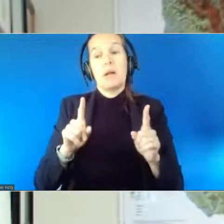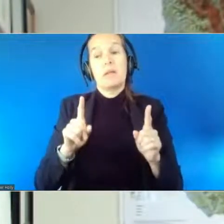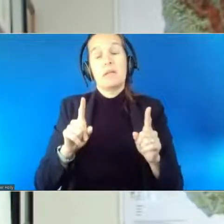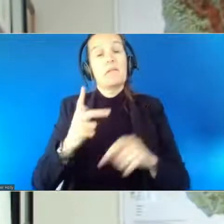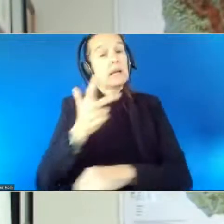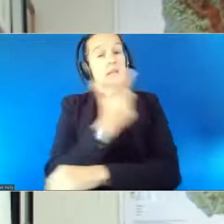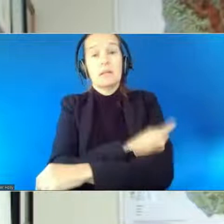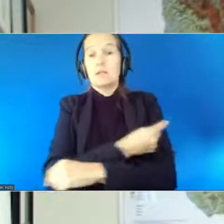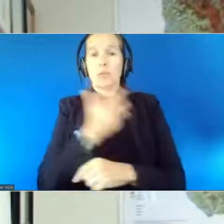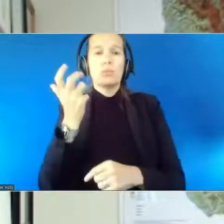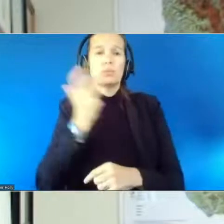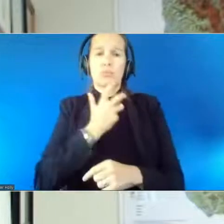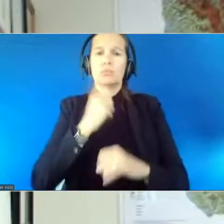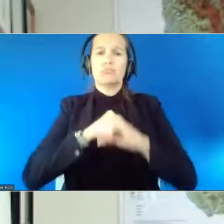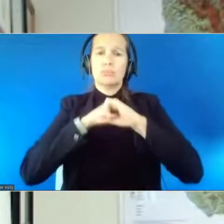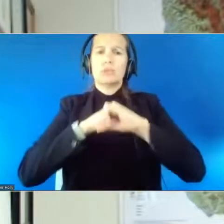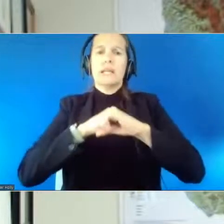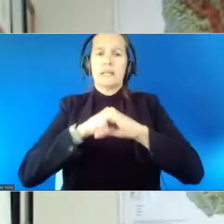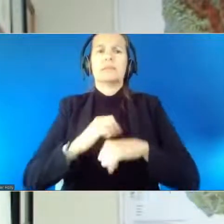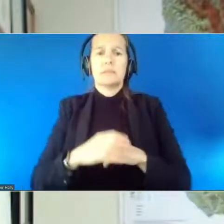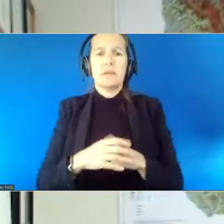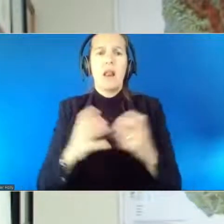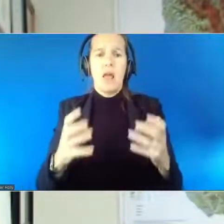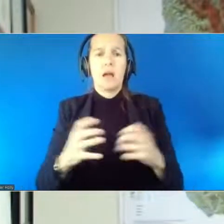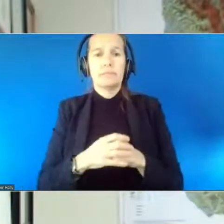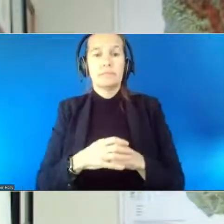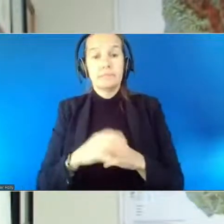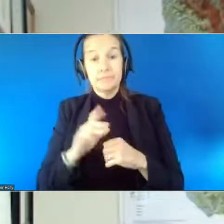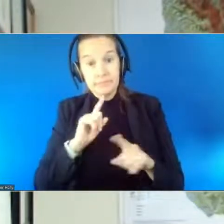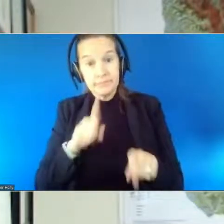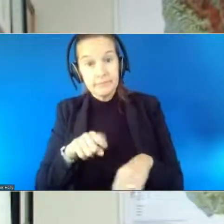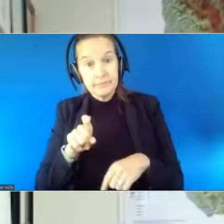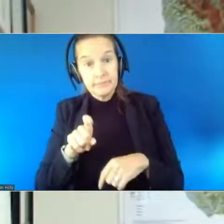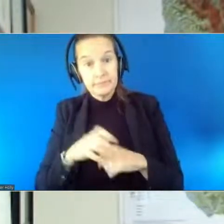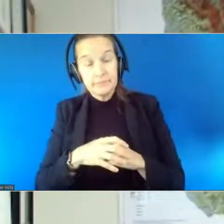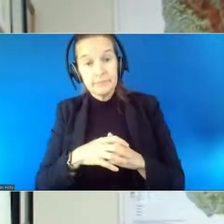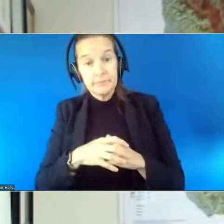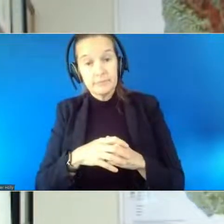gives a huge amount of protection. Did that answer your question?